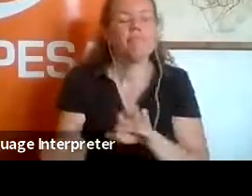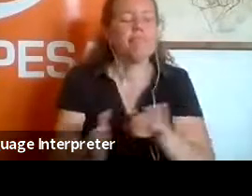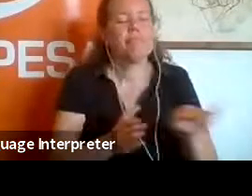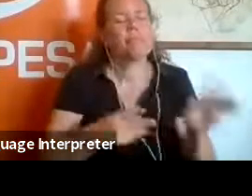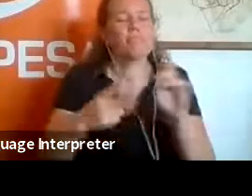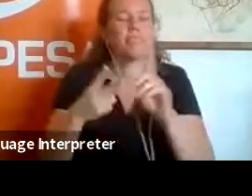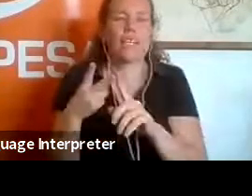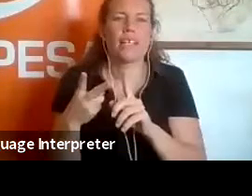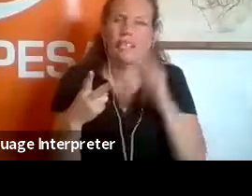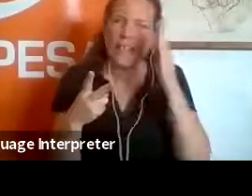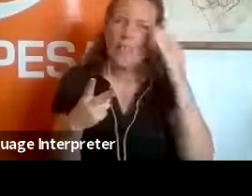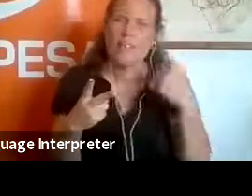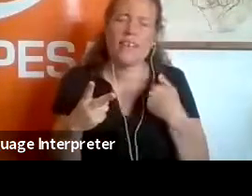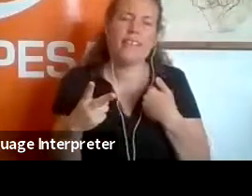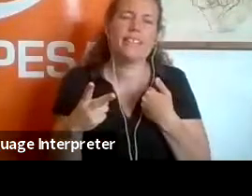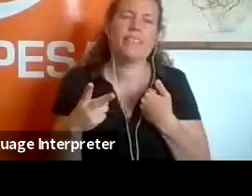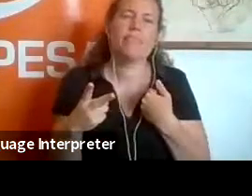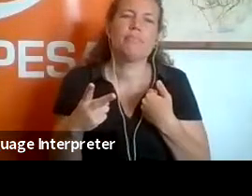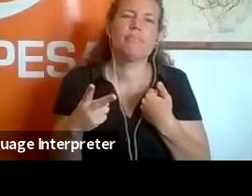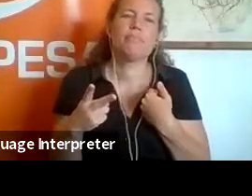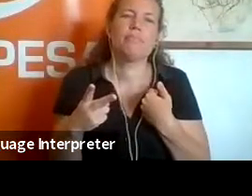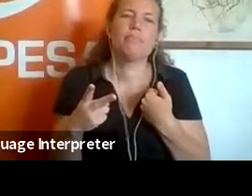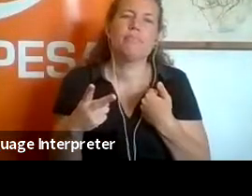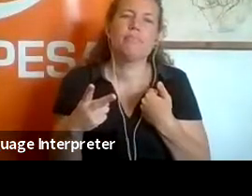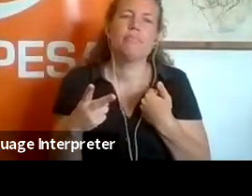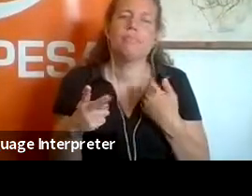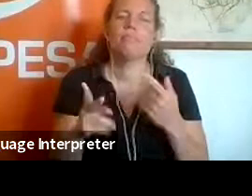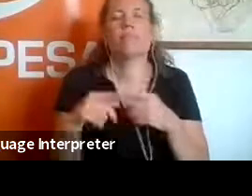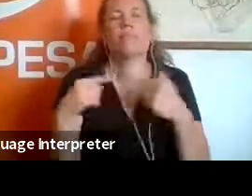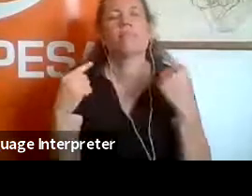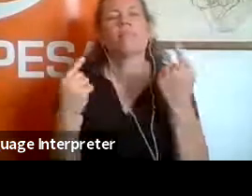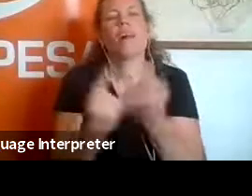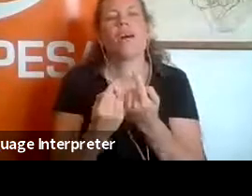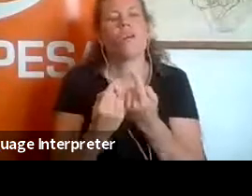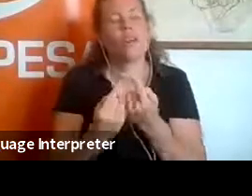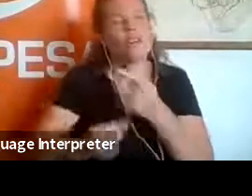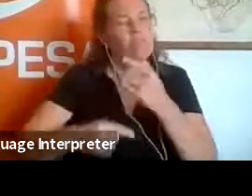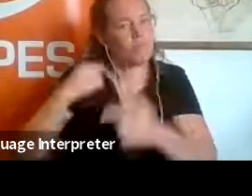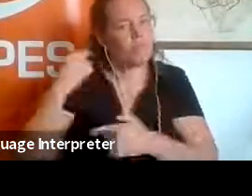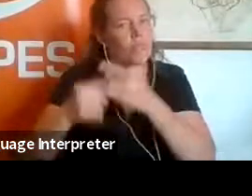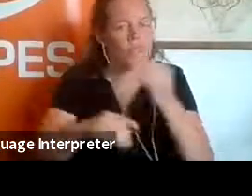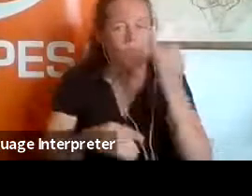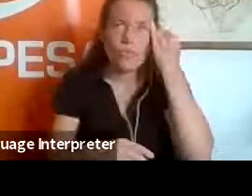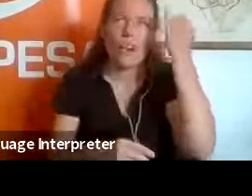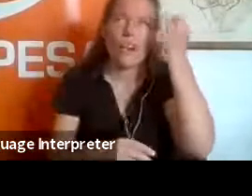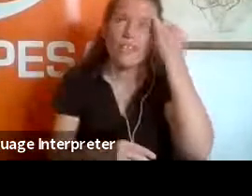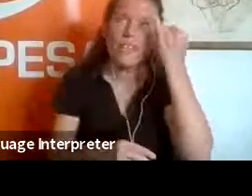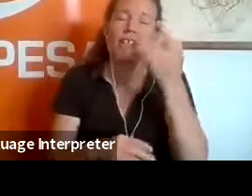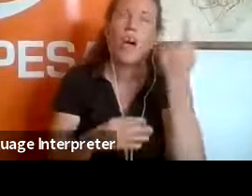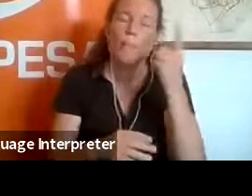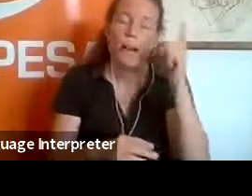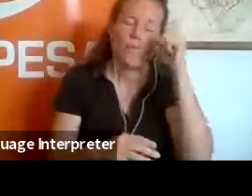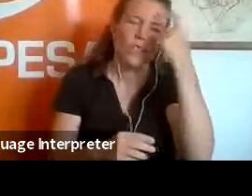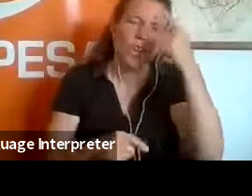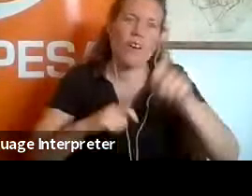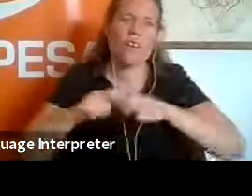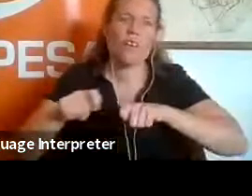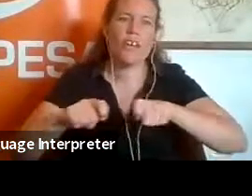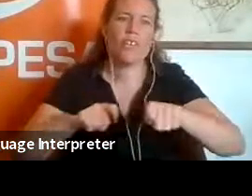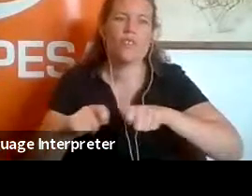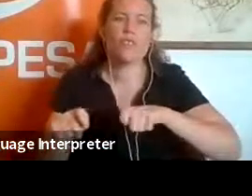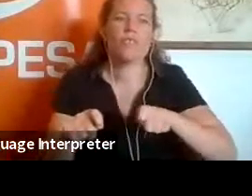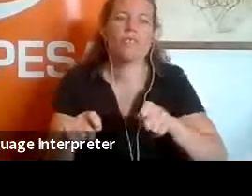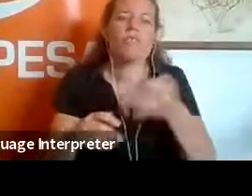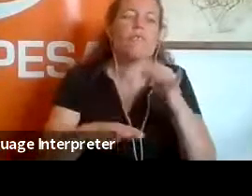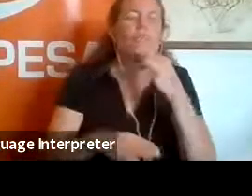I also think that our concept and traditional idea of what we know about governance, when we talk about